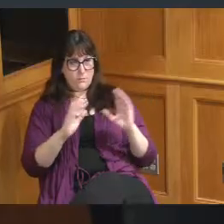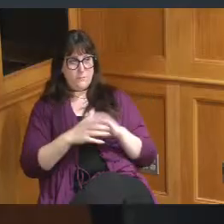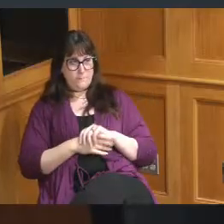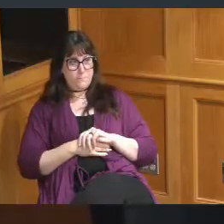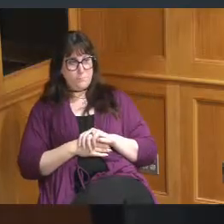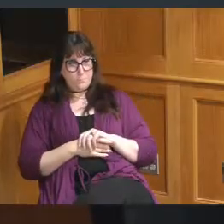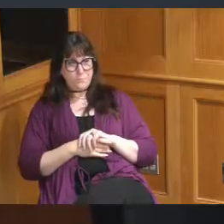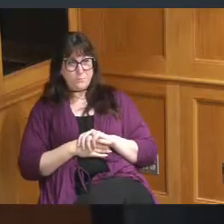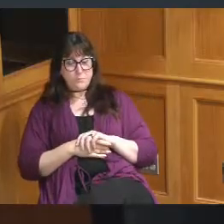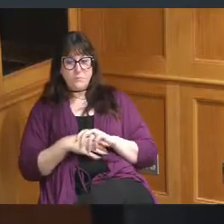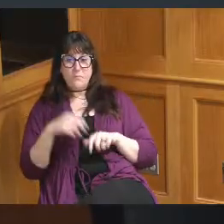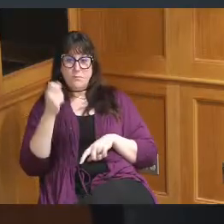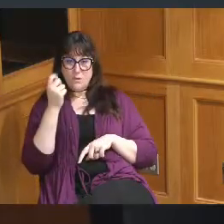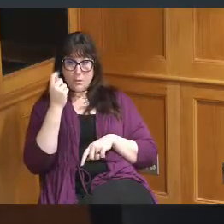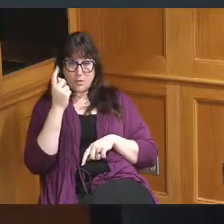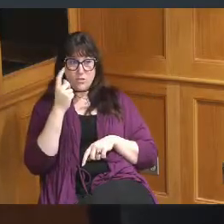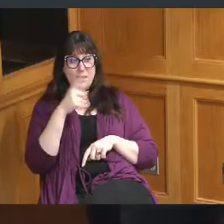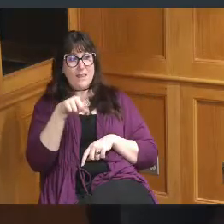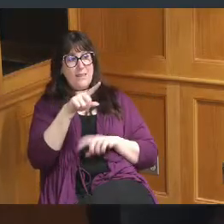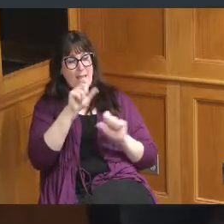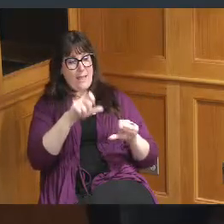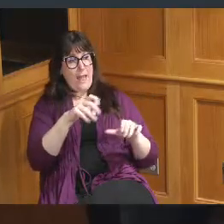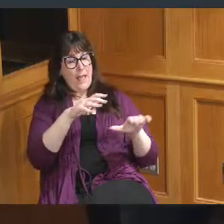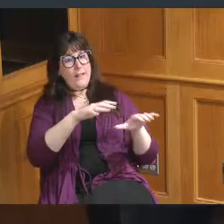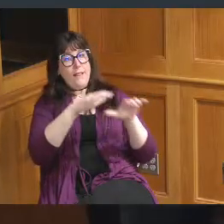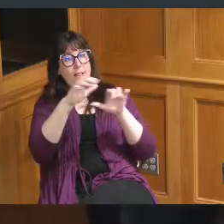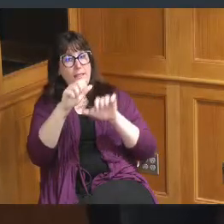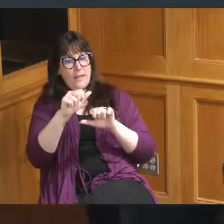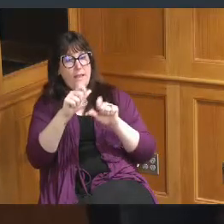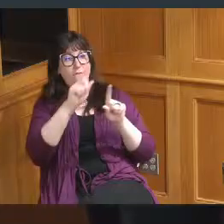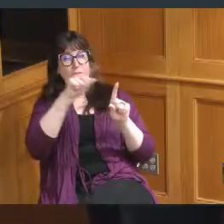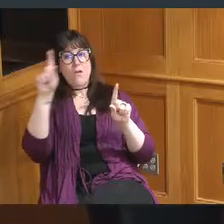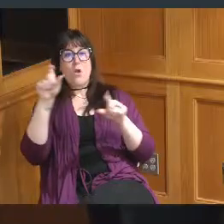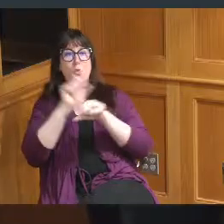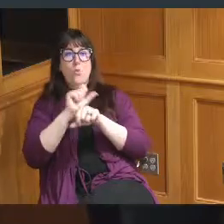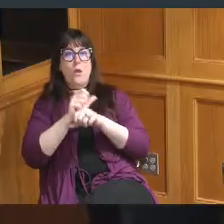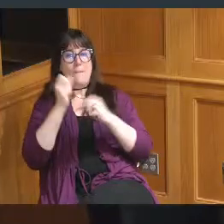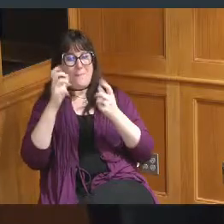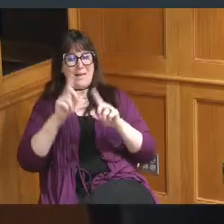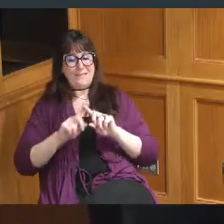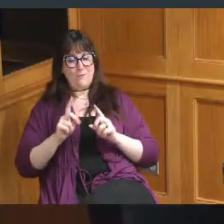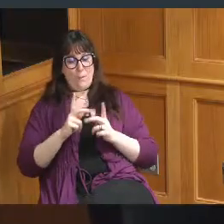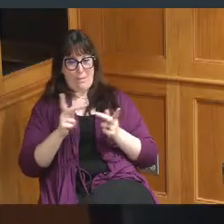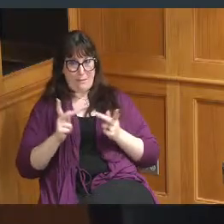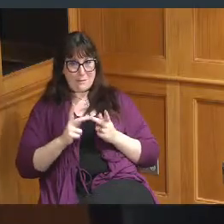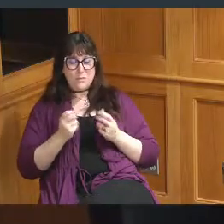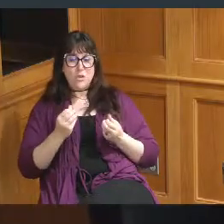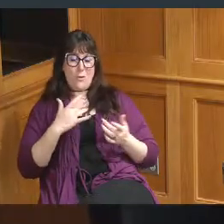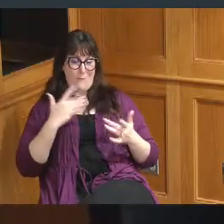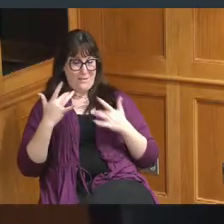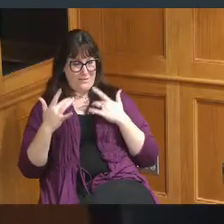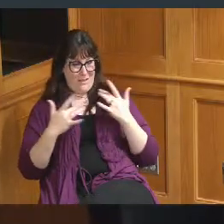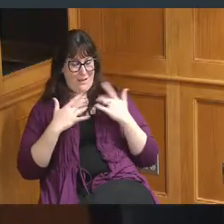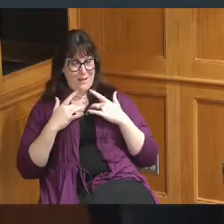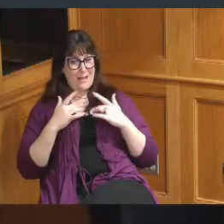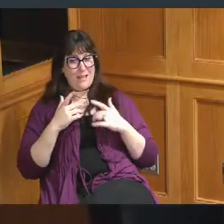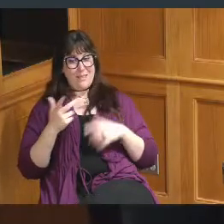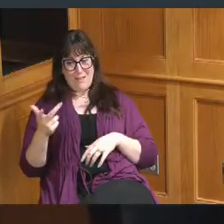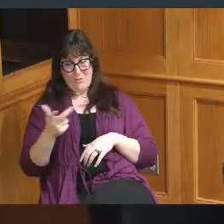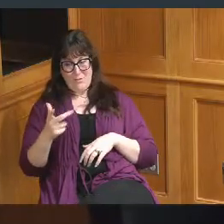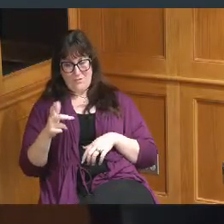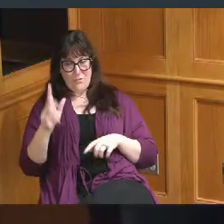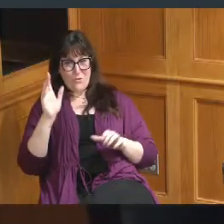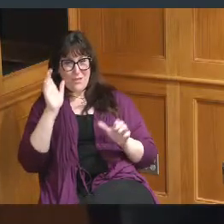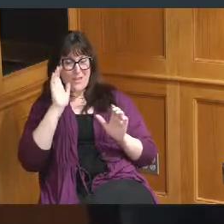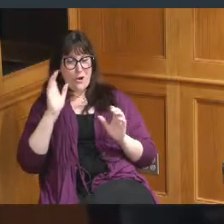come out and they can go lots of places to work. So I'm really excited about that. My colleagues will be hearing more as I